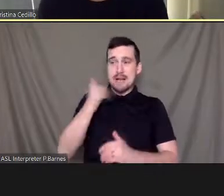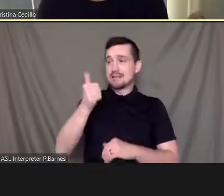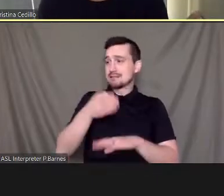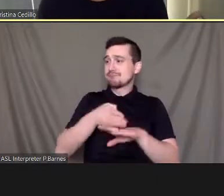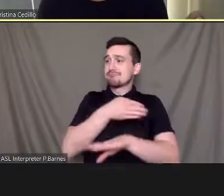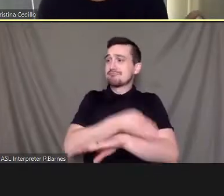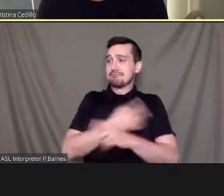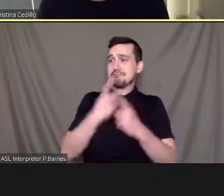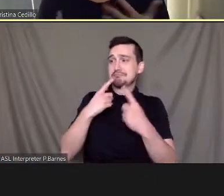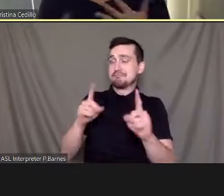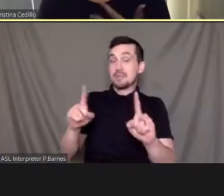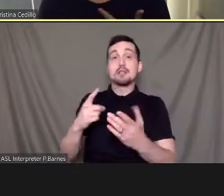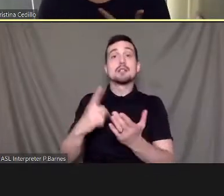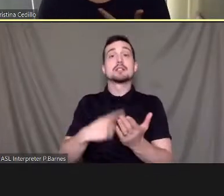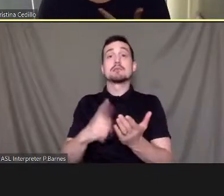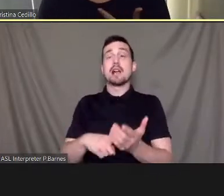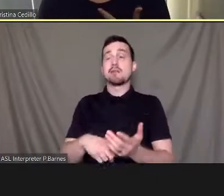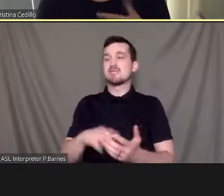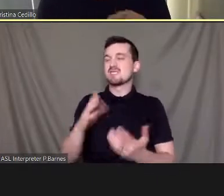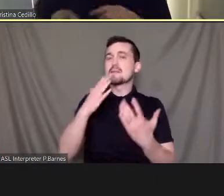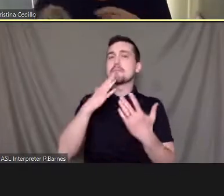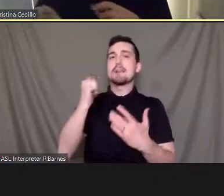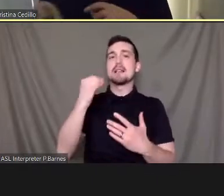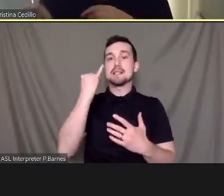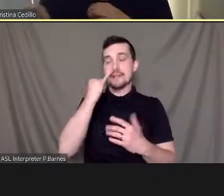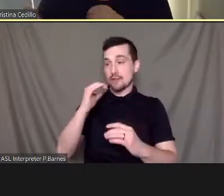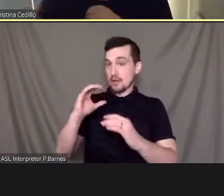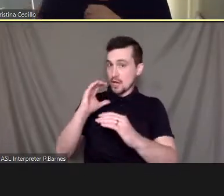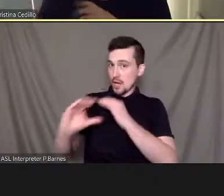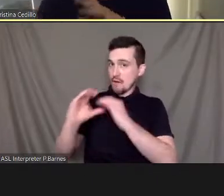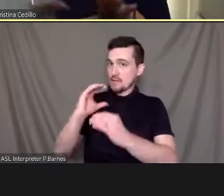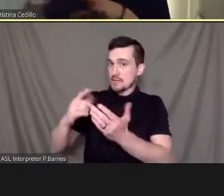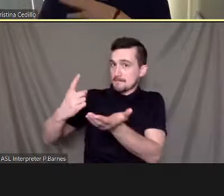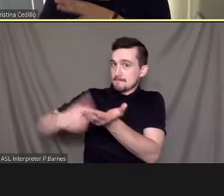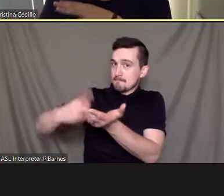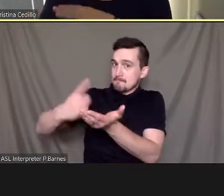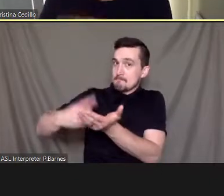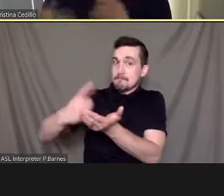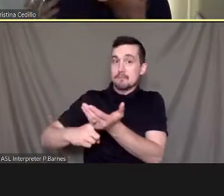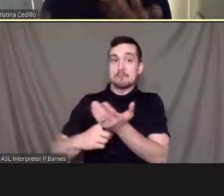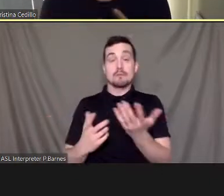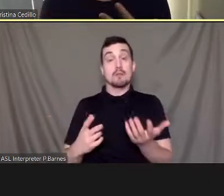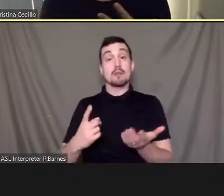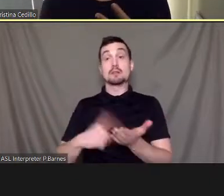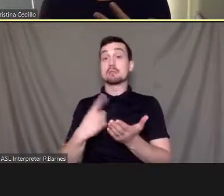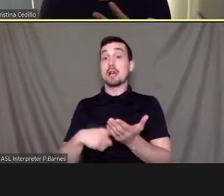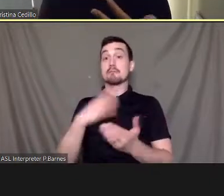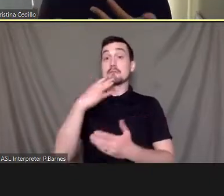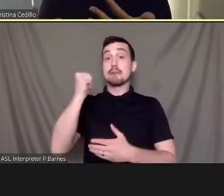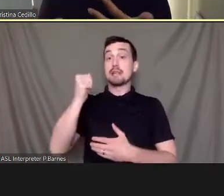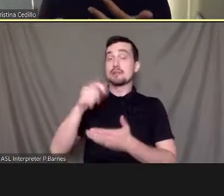a conversation. Sometimes it's better, you know, for some people to write something out